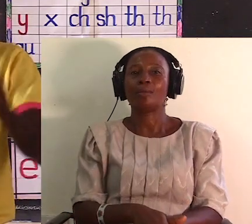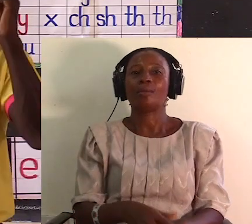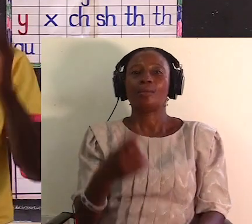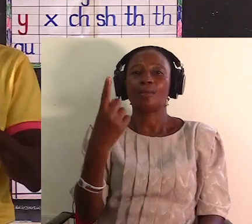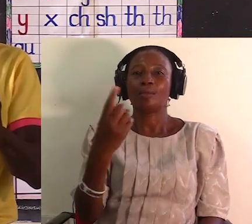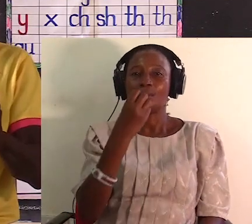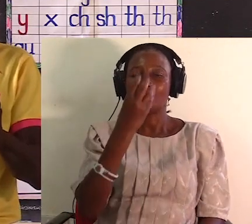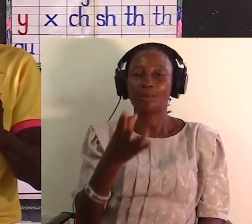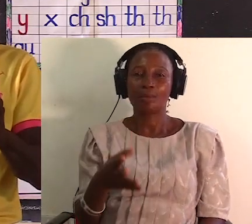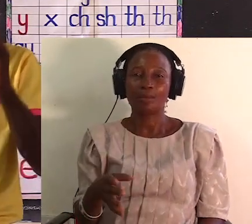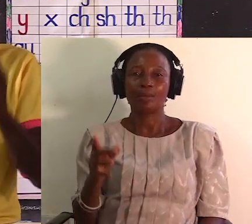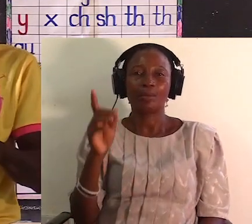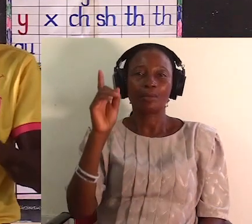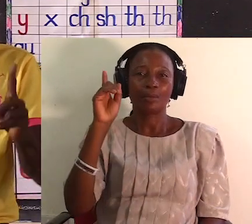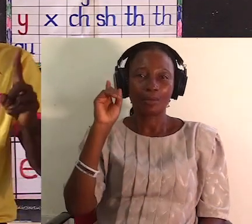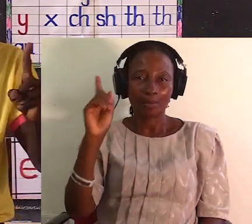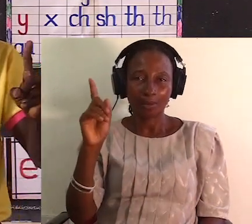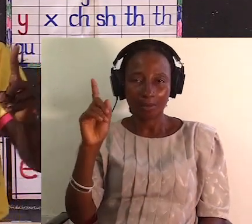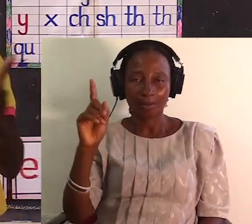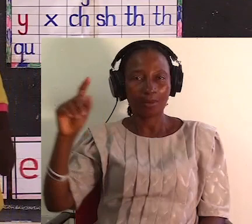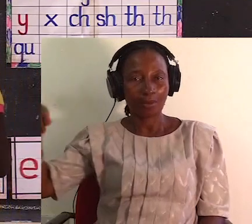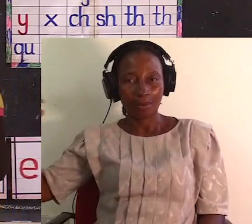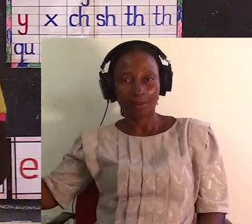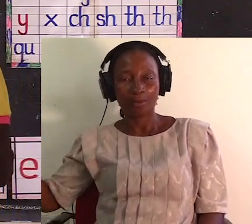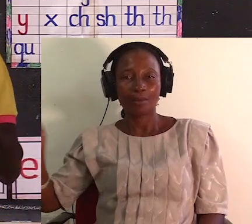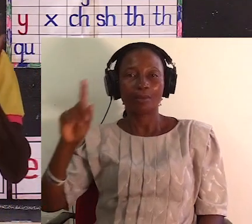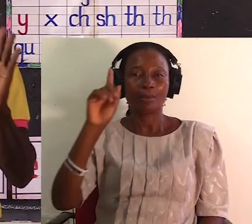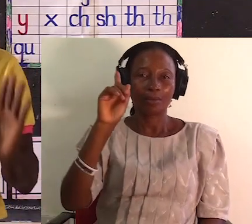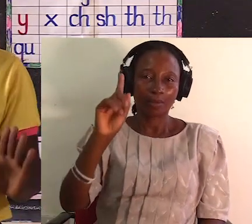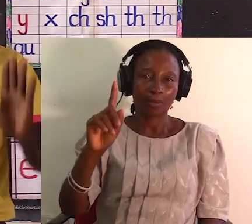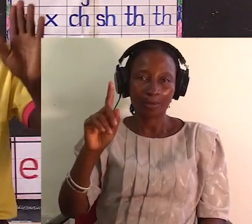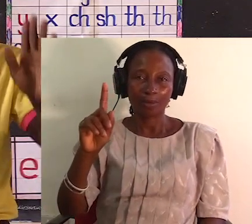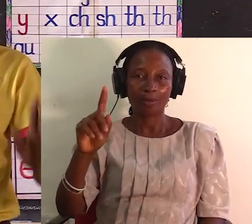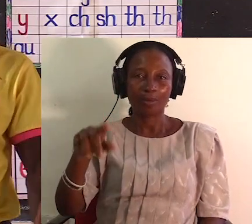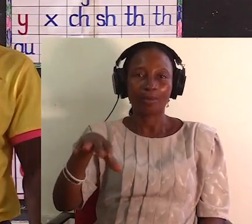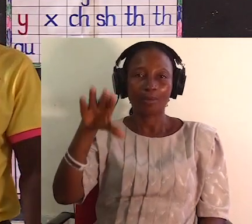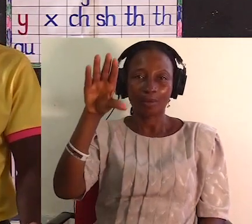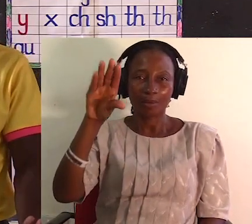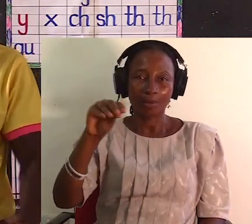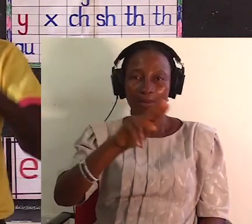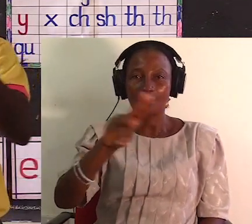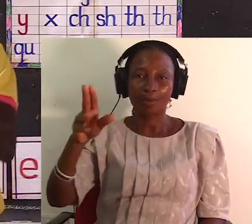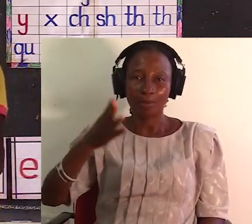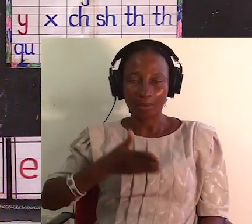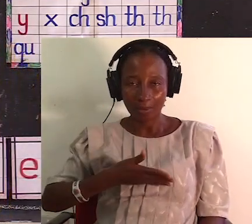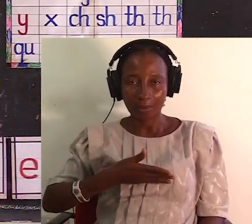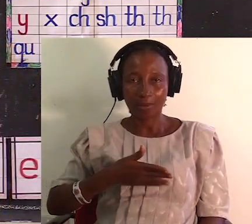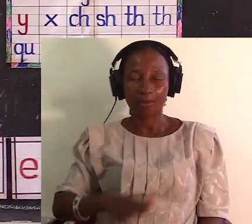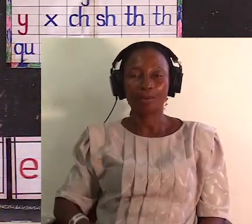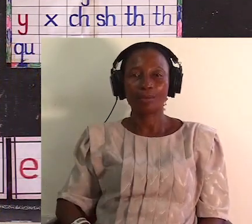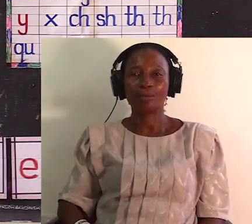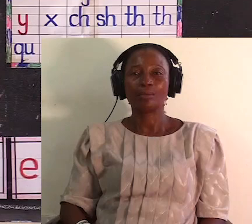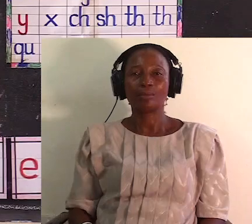If I sound out a letter and you did not have it, just calm down. Your turn will come.